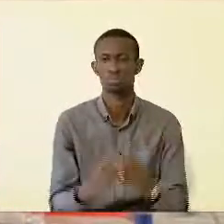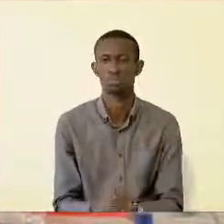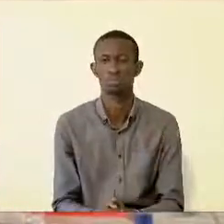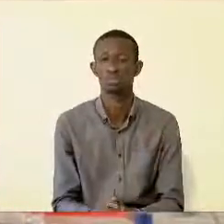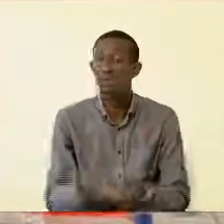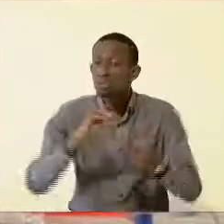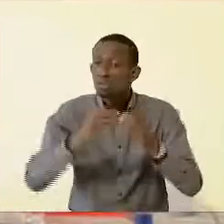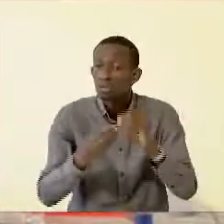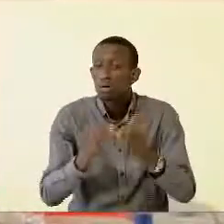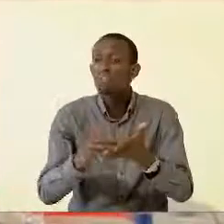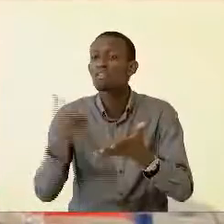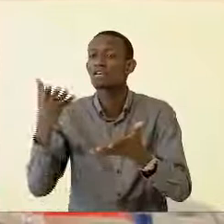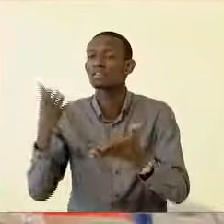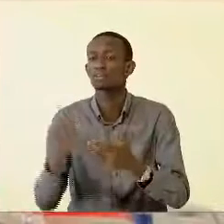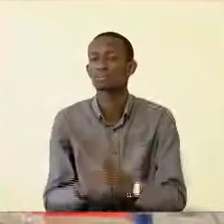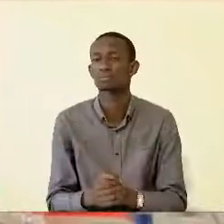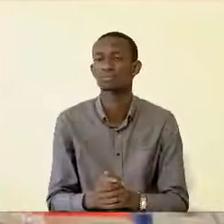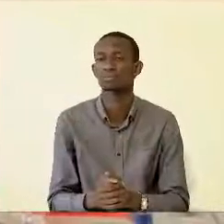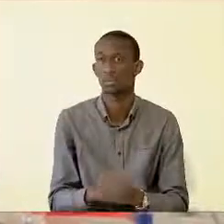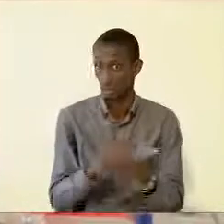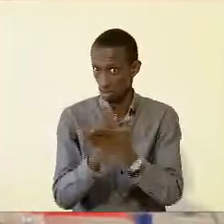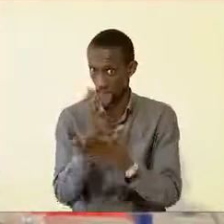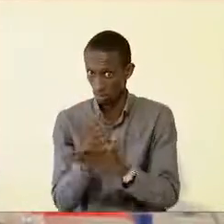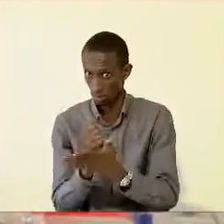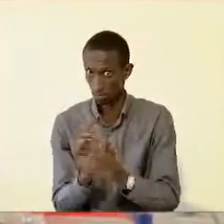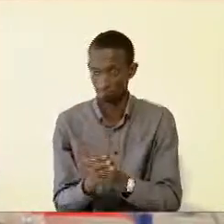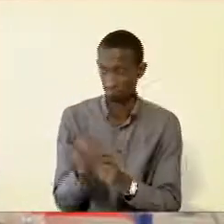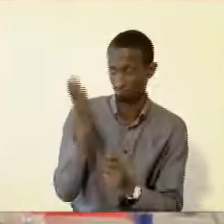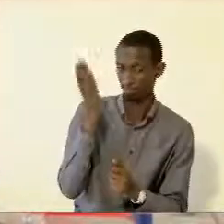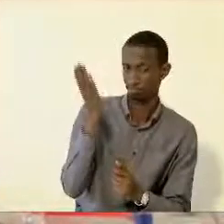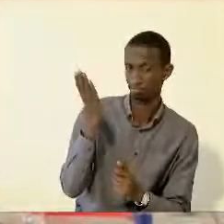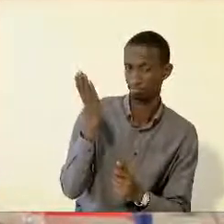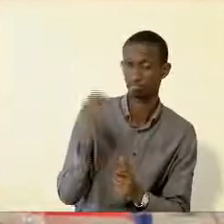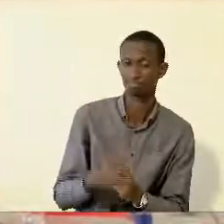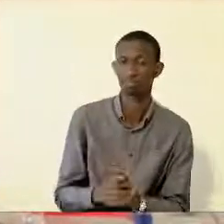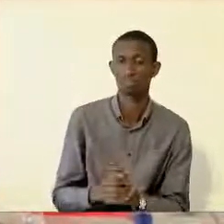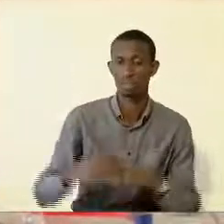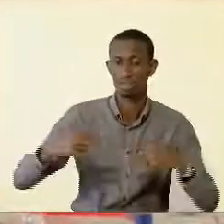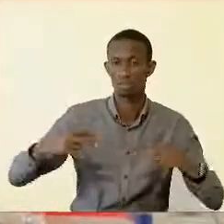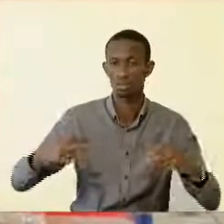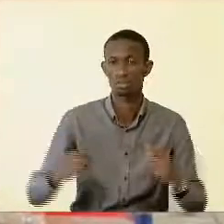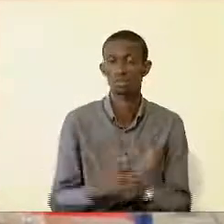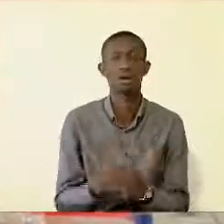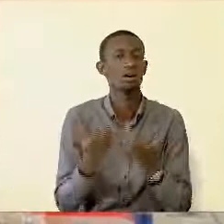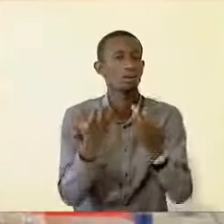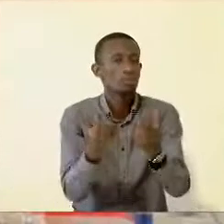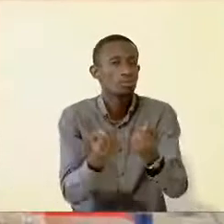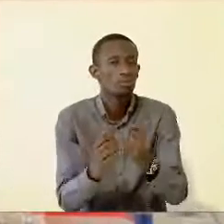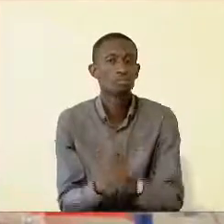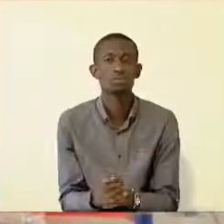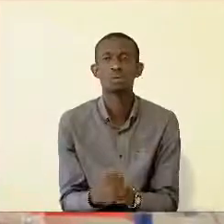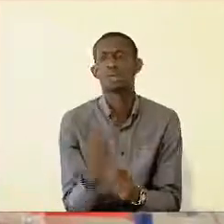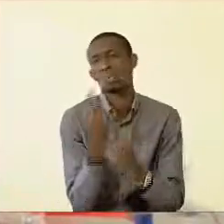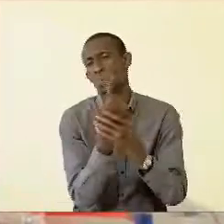The number of valence electrons. So because these elements have a